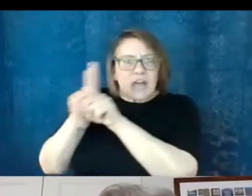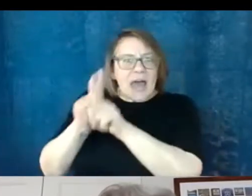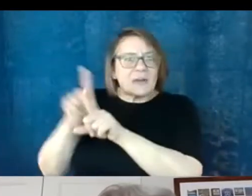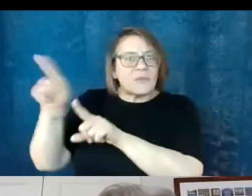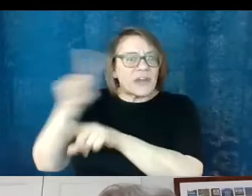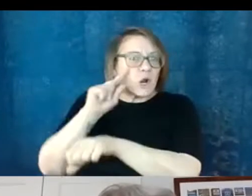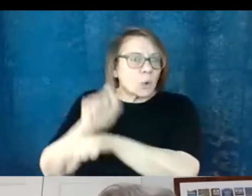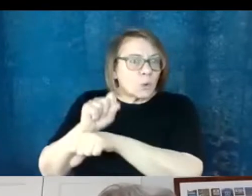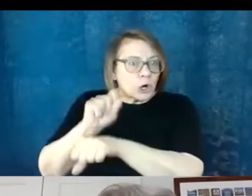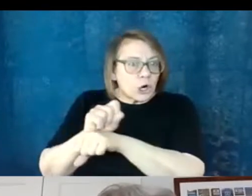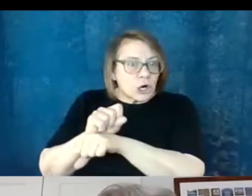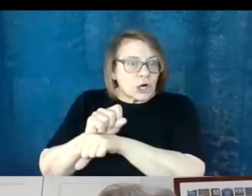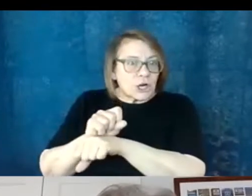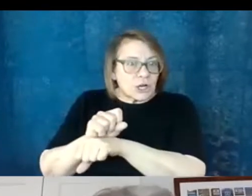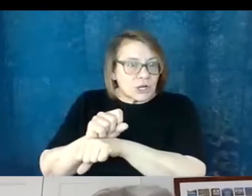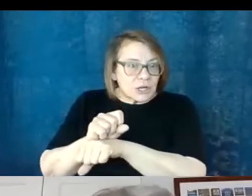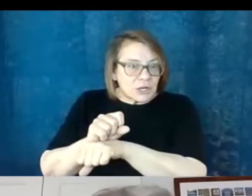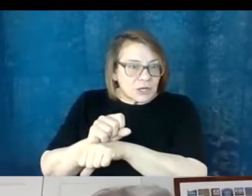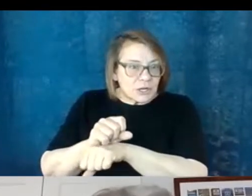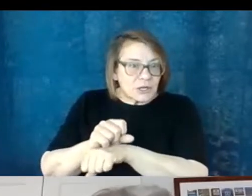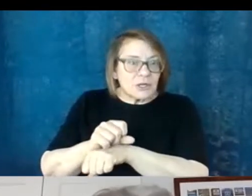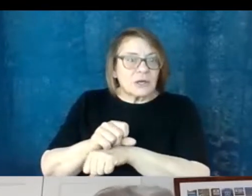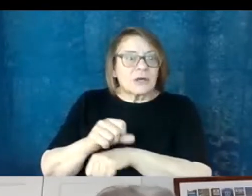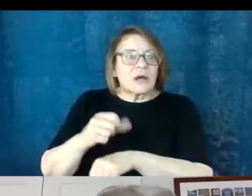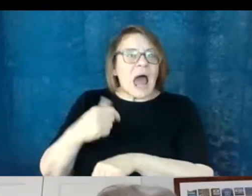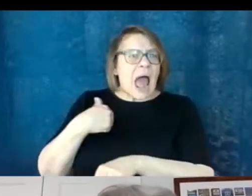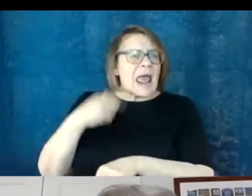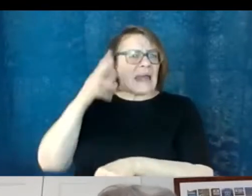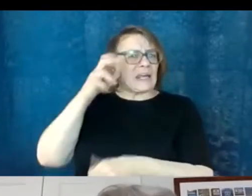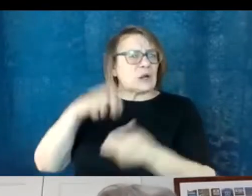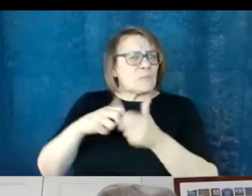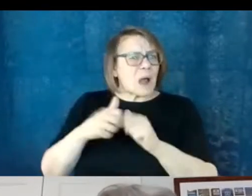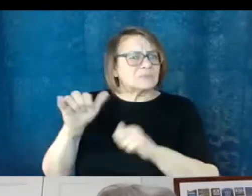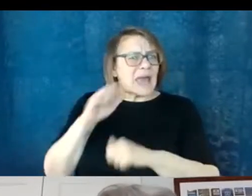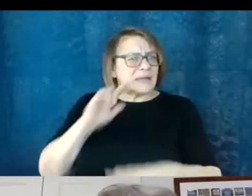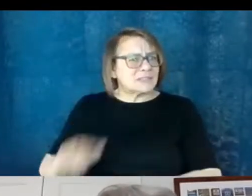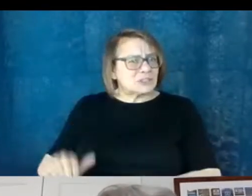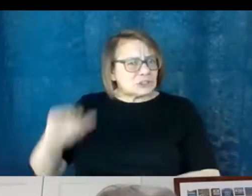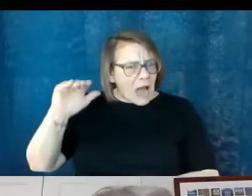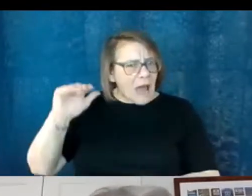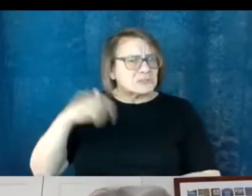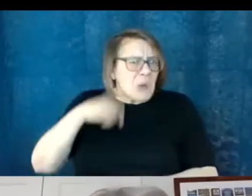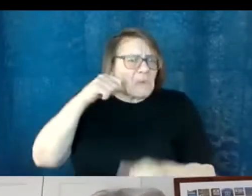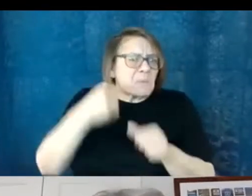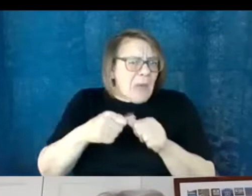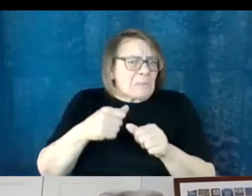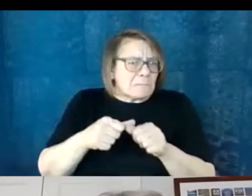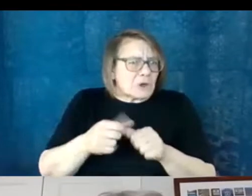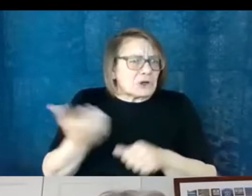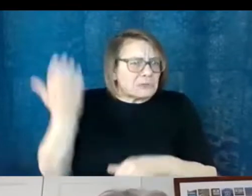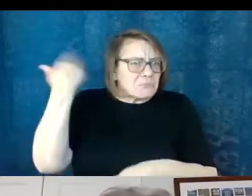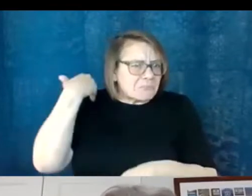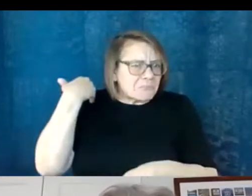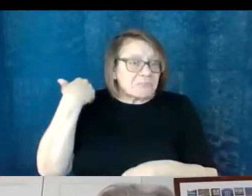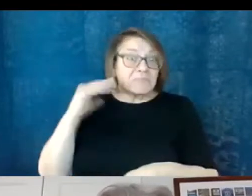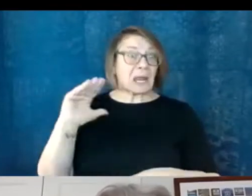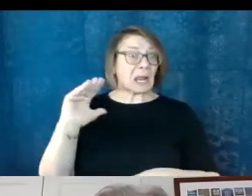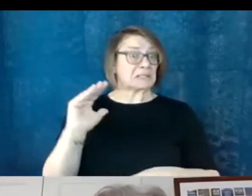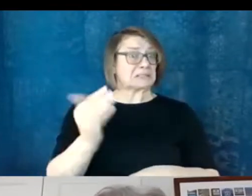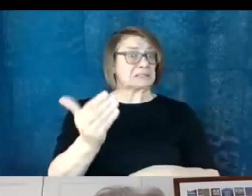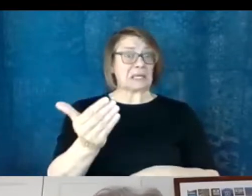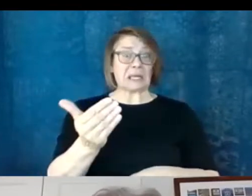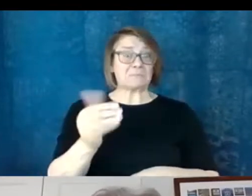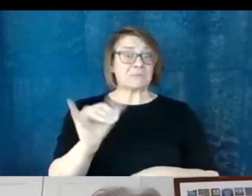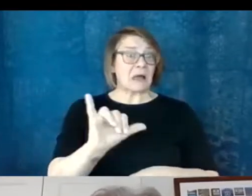I had ear infections as a child, so something that I was sort of familiar with, and it just seemed like